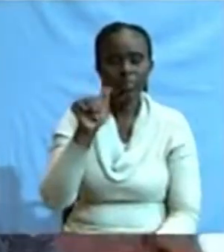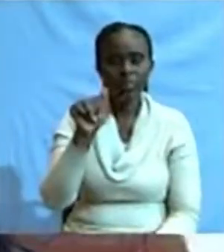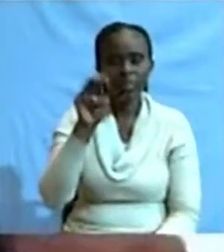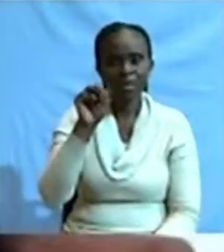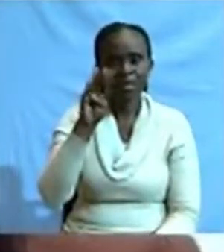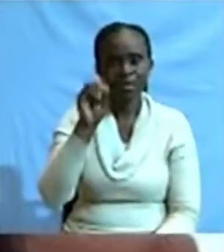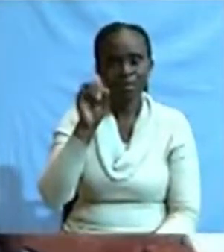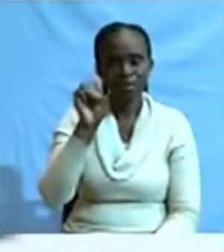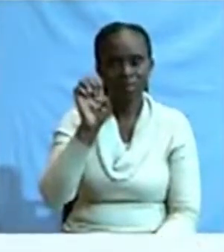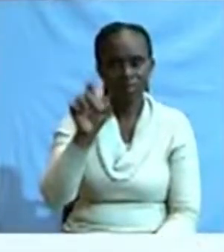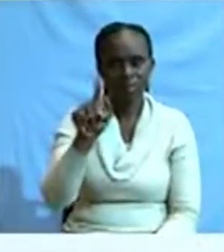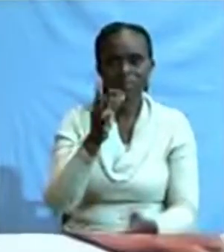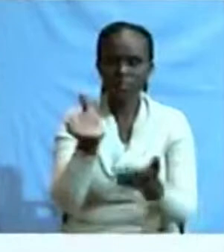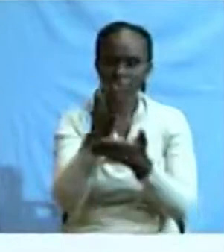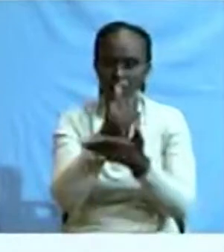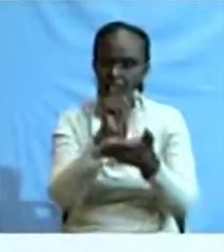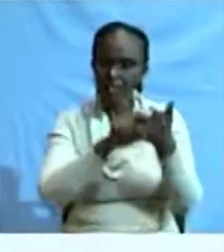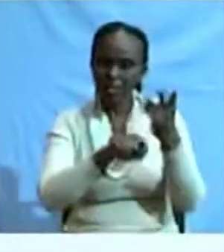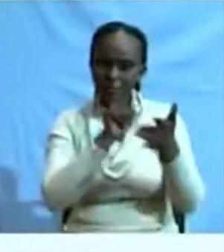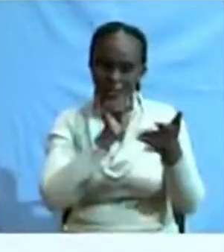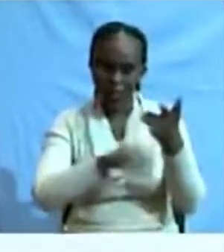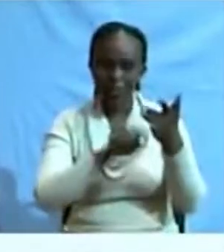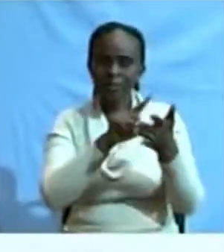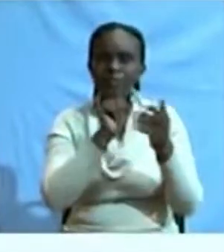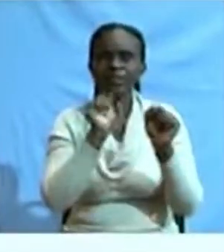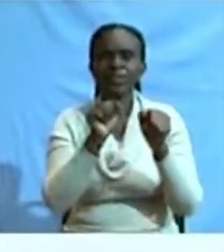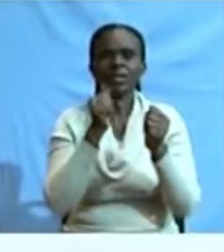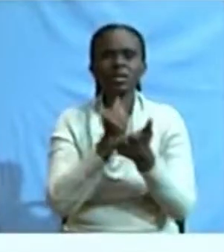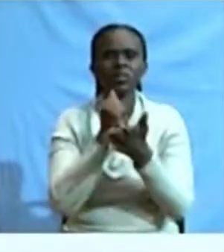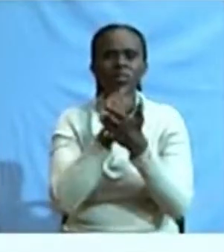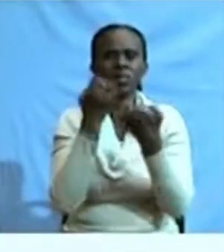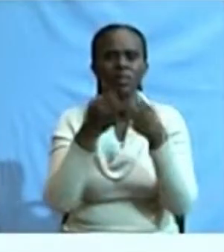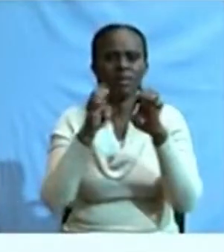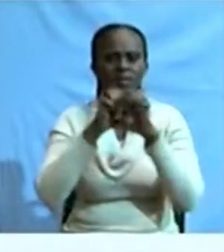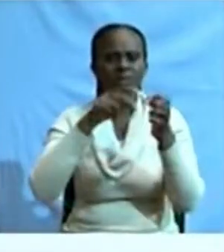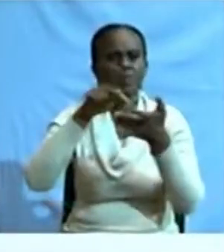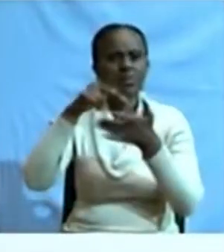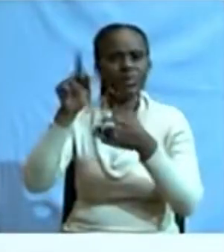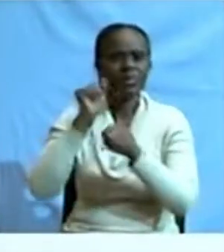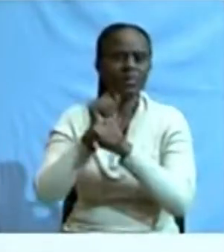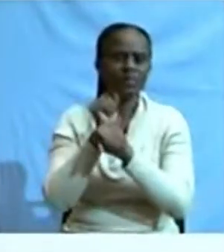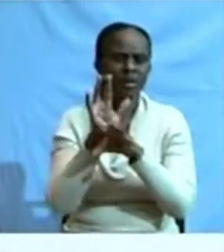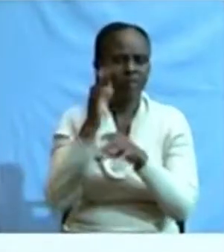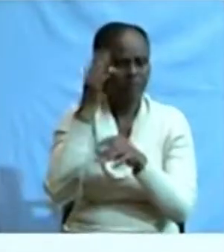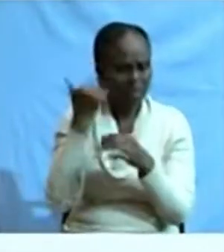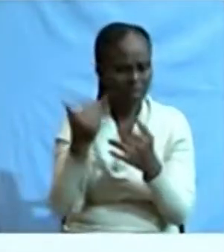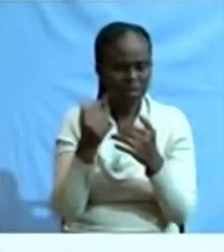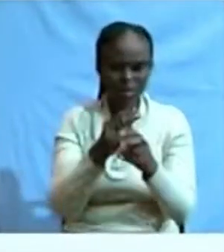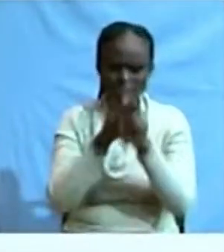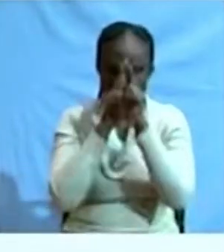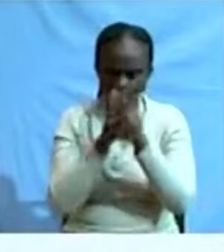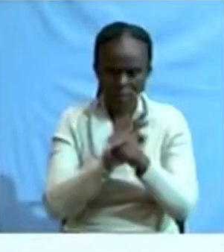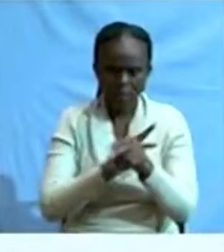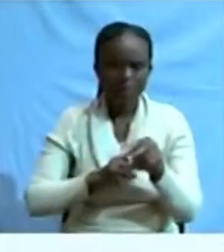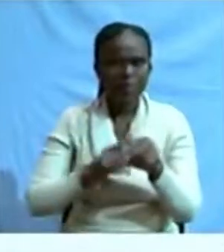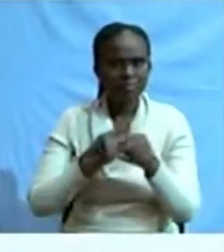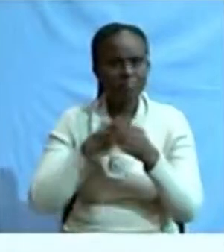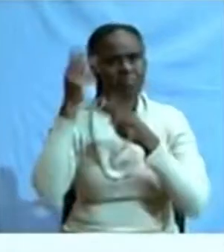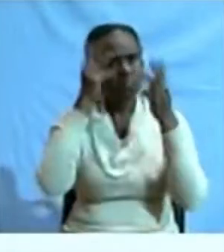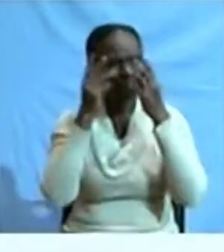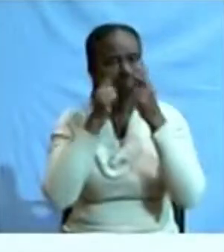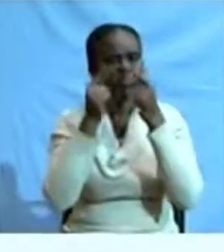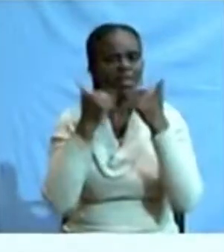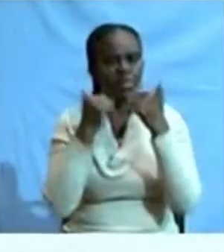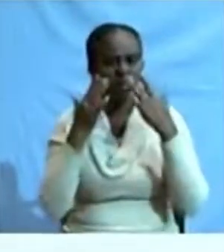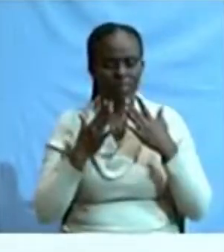collect tax so that that tax can help even in the payment of workers. This is why honorable members are very concerned, but that is not